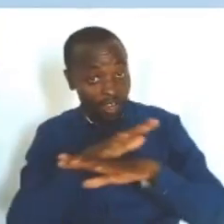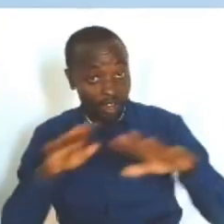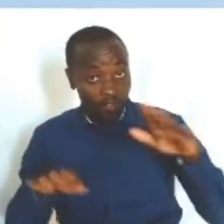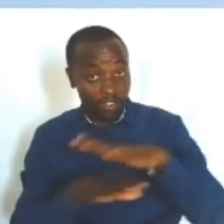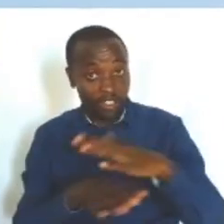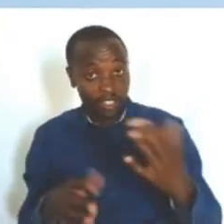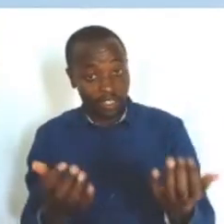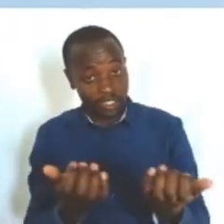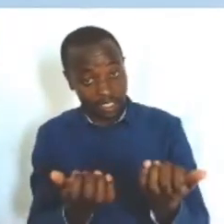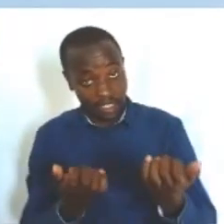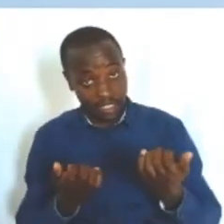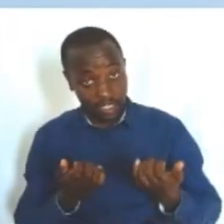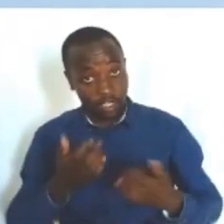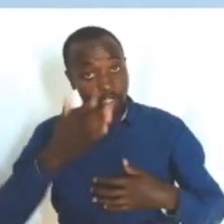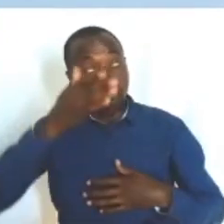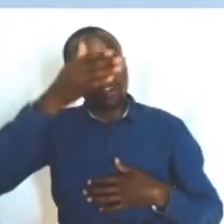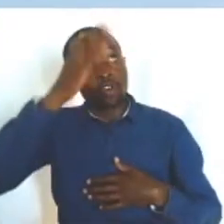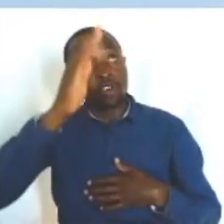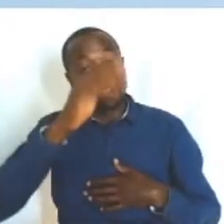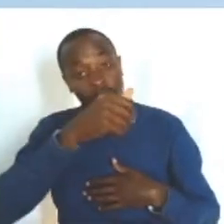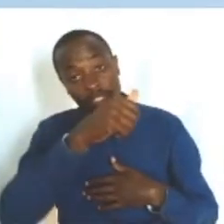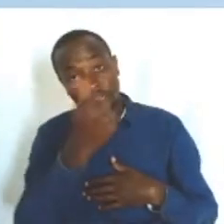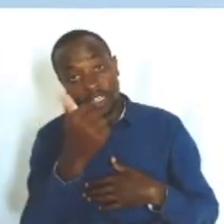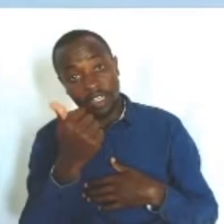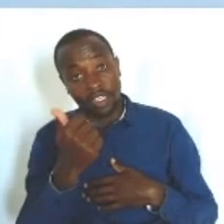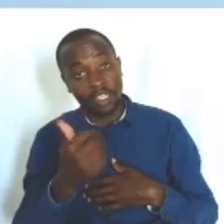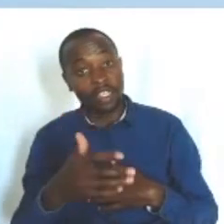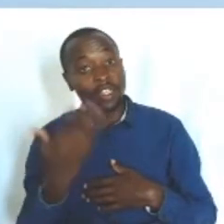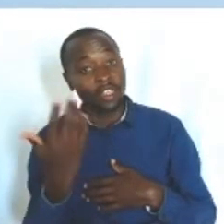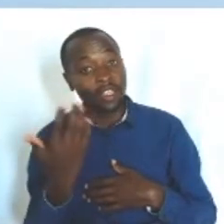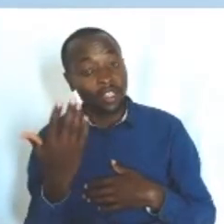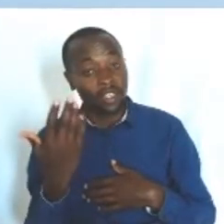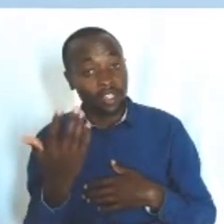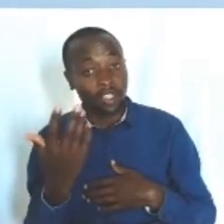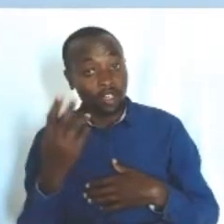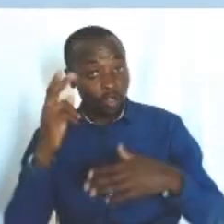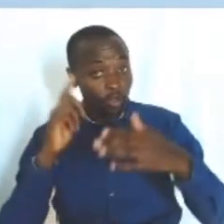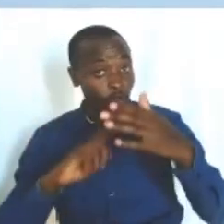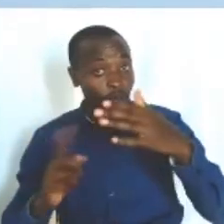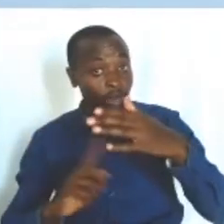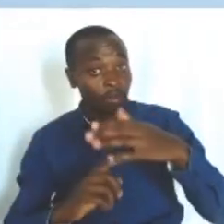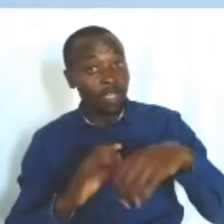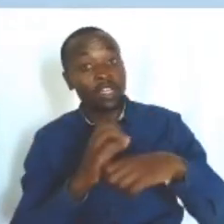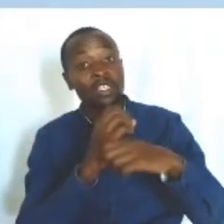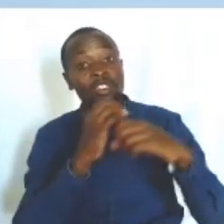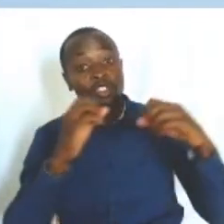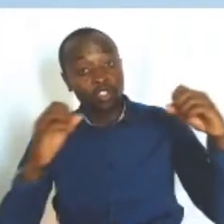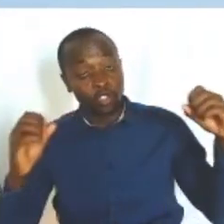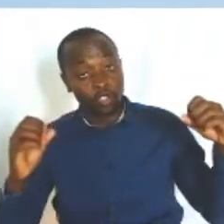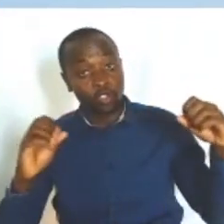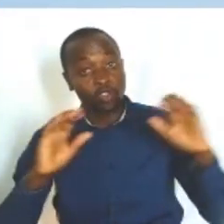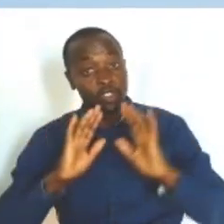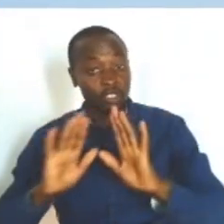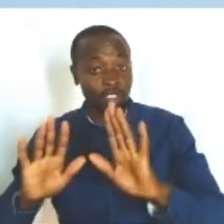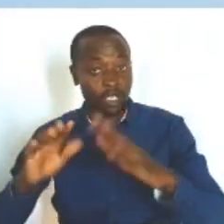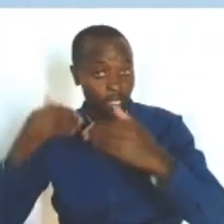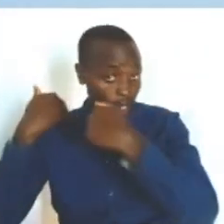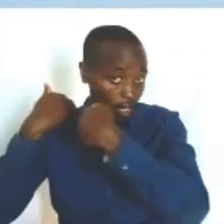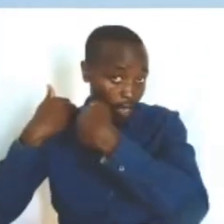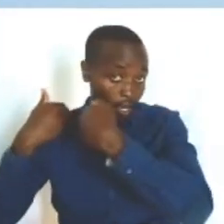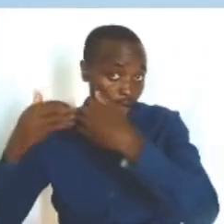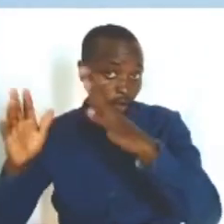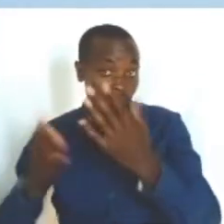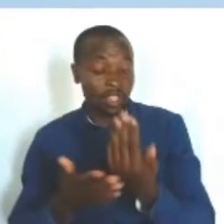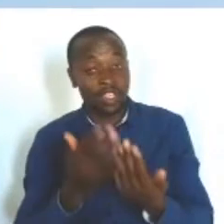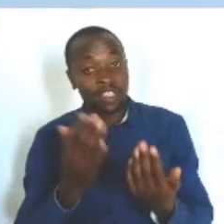God is just secondary. He is not a primary thing in their life. He should stay away and they don't care whether they